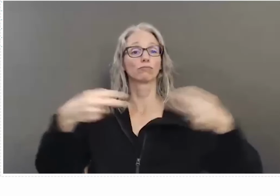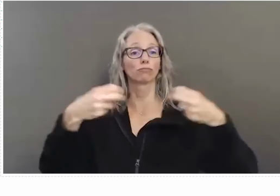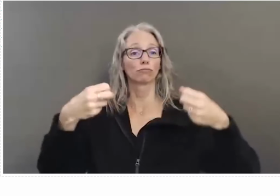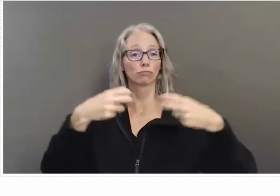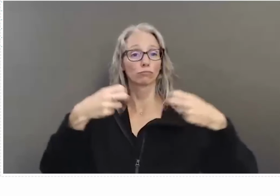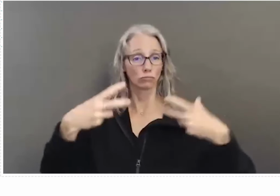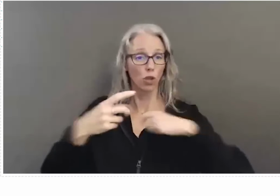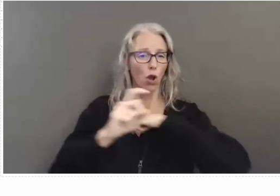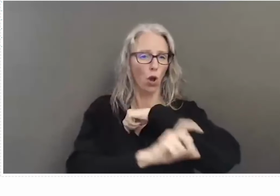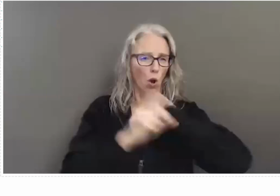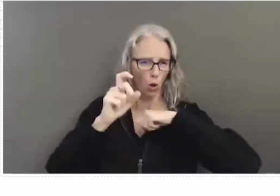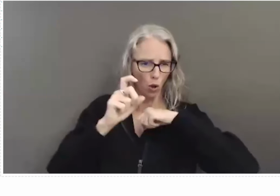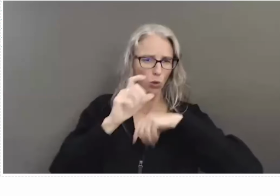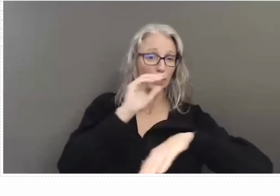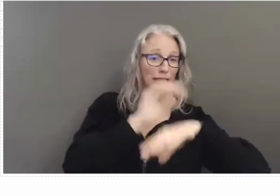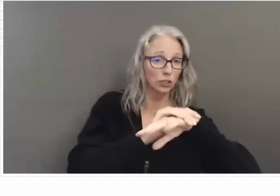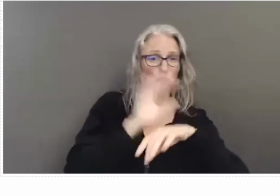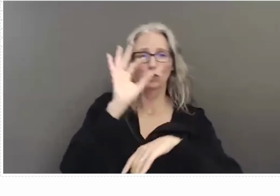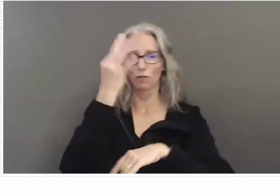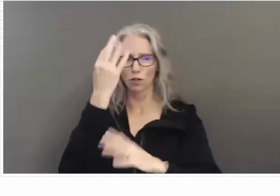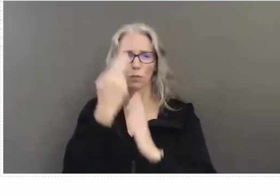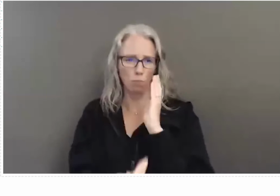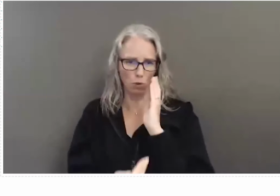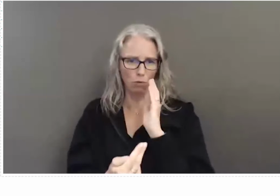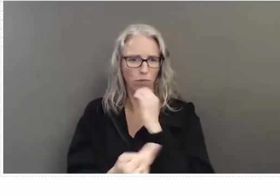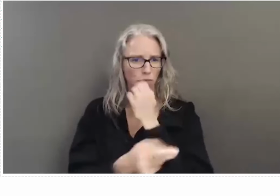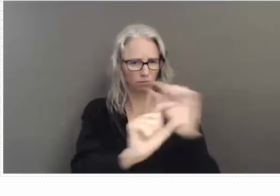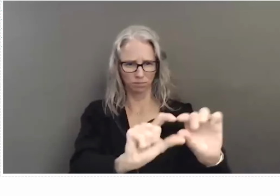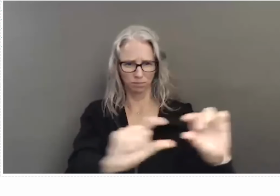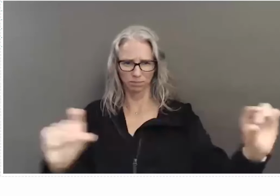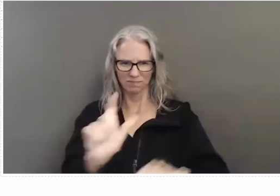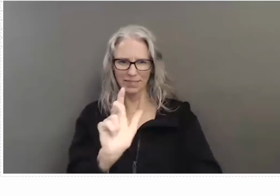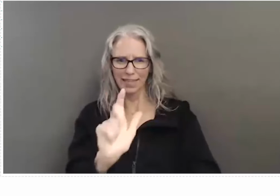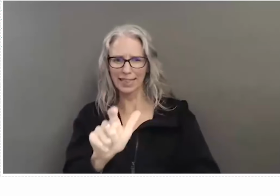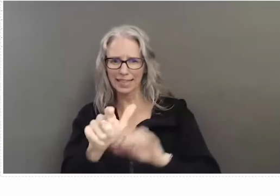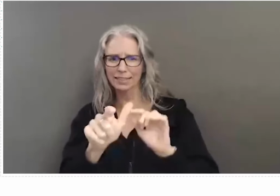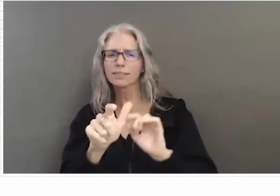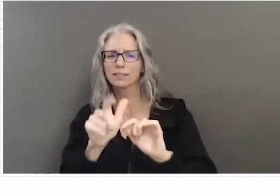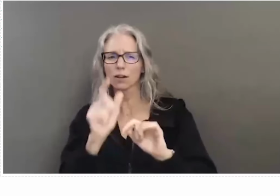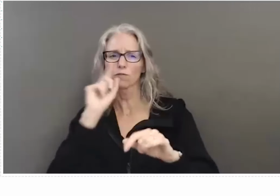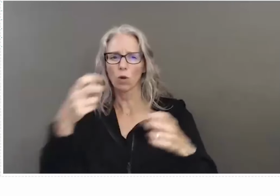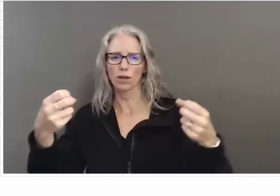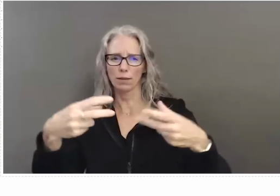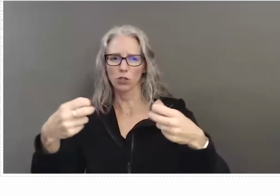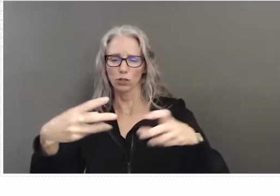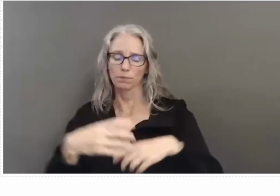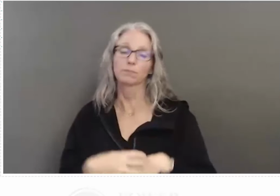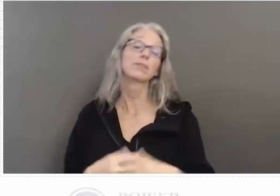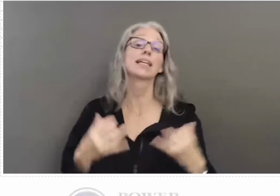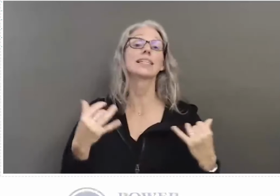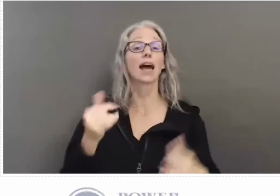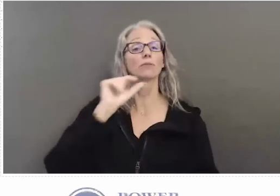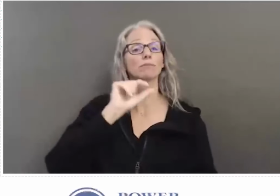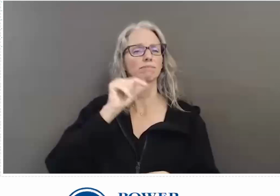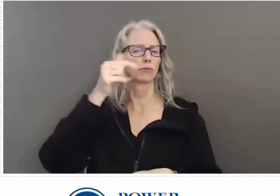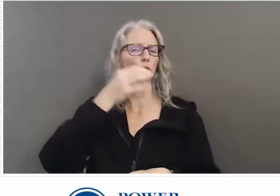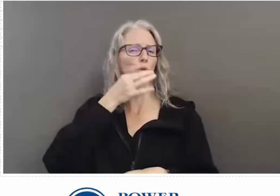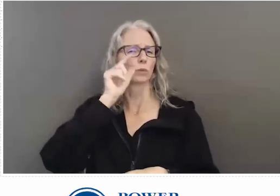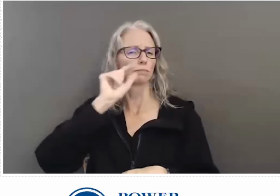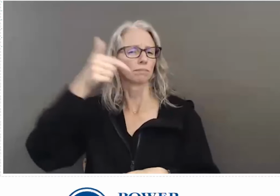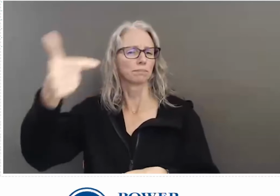this webinar in your control panel. And finally, before I introduce today's moderator, I would like to extend our thanks to Power